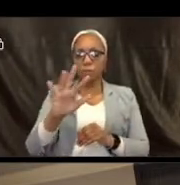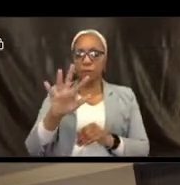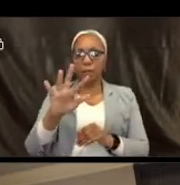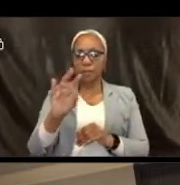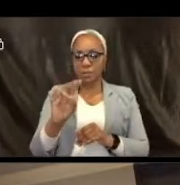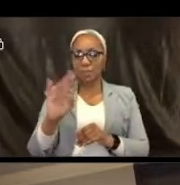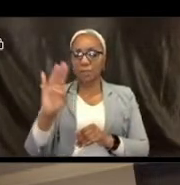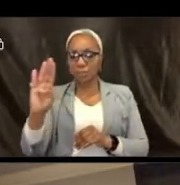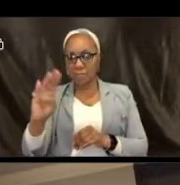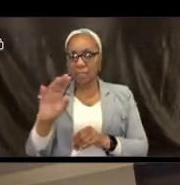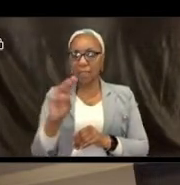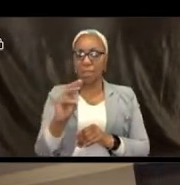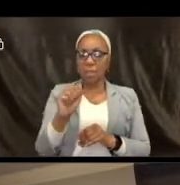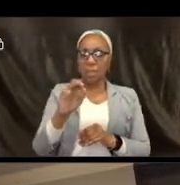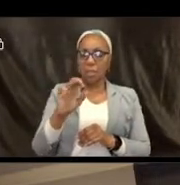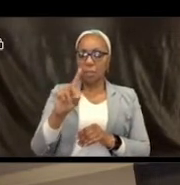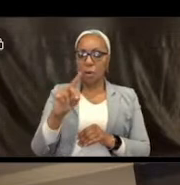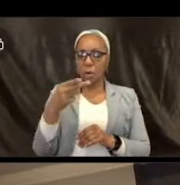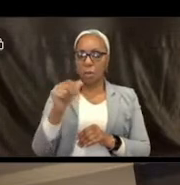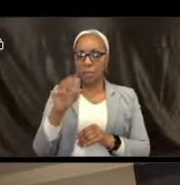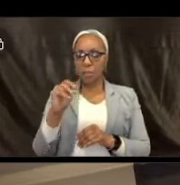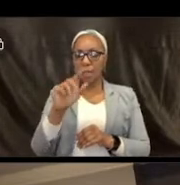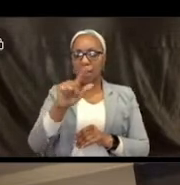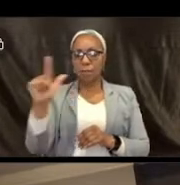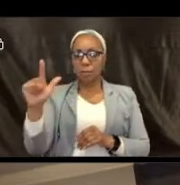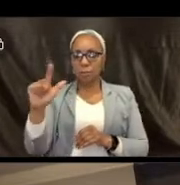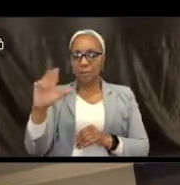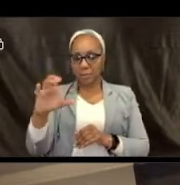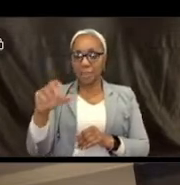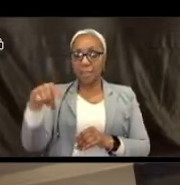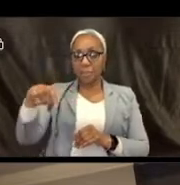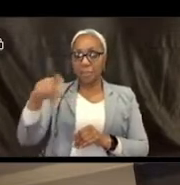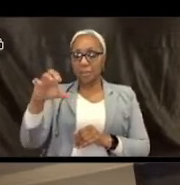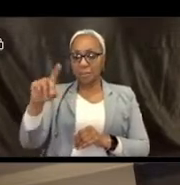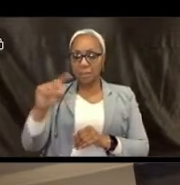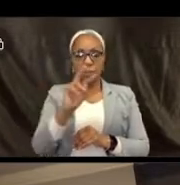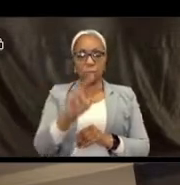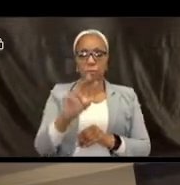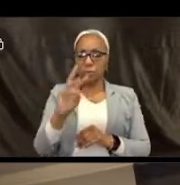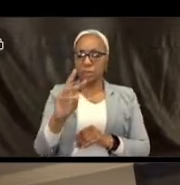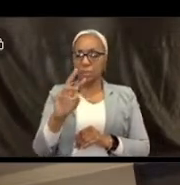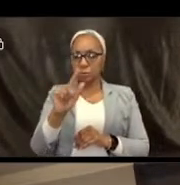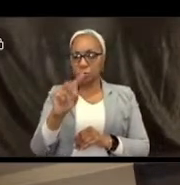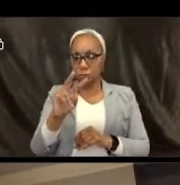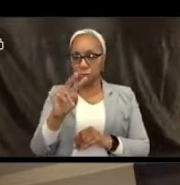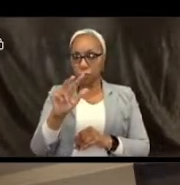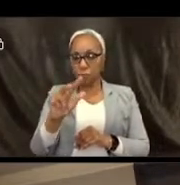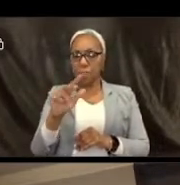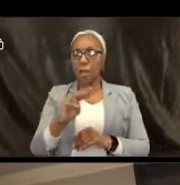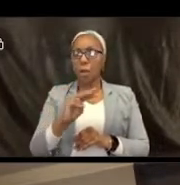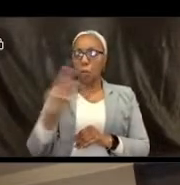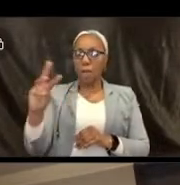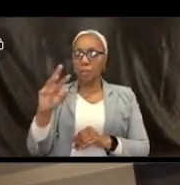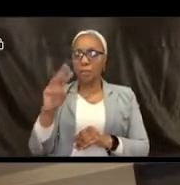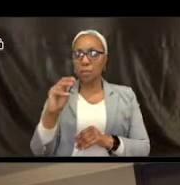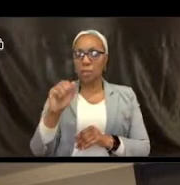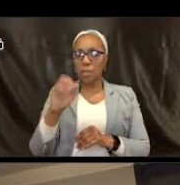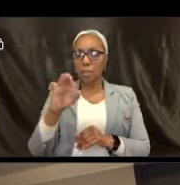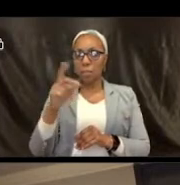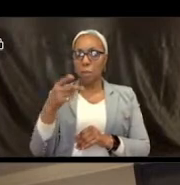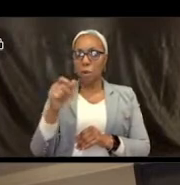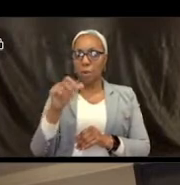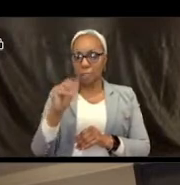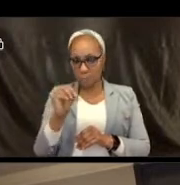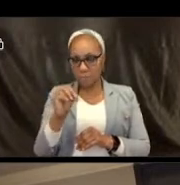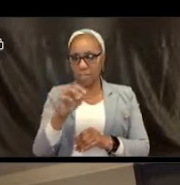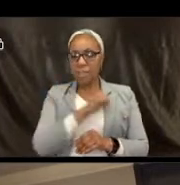Z5257B, Markham Vernon LLC, PCD, 2623 West Markham Street. Staff recommends approval